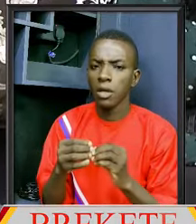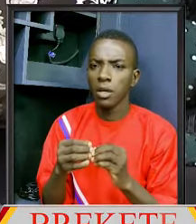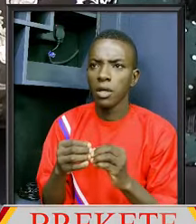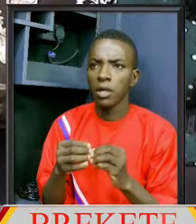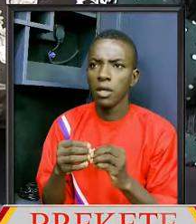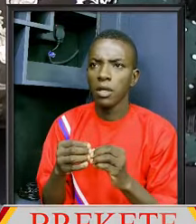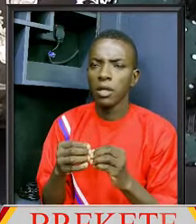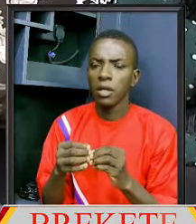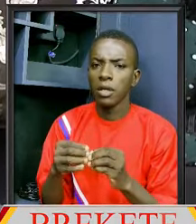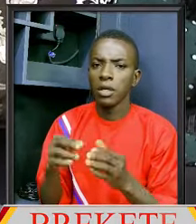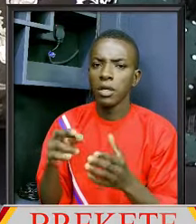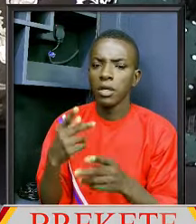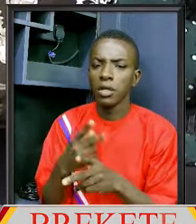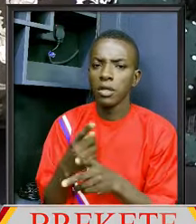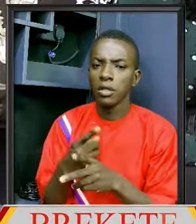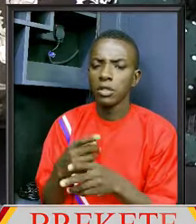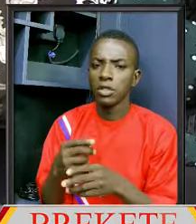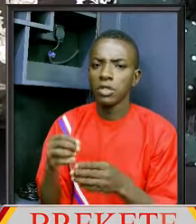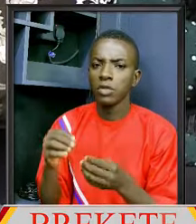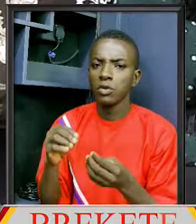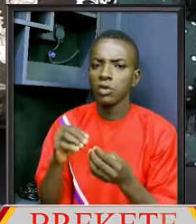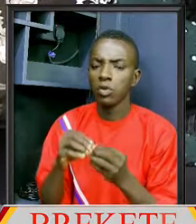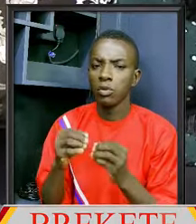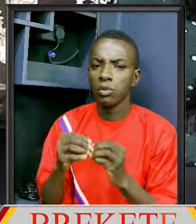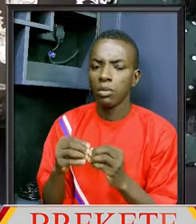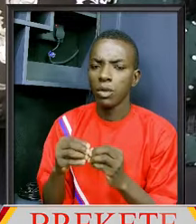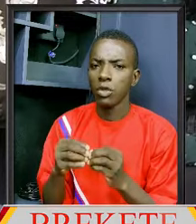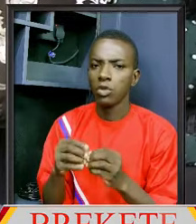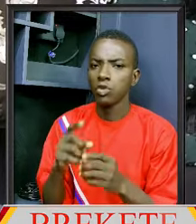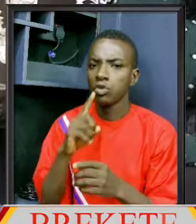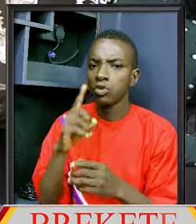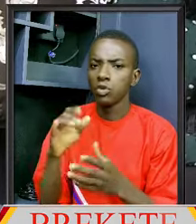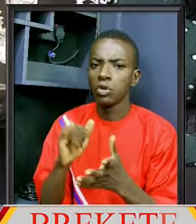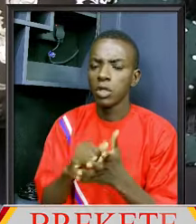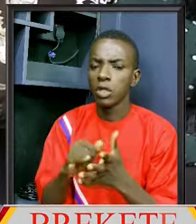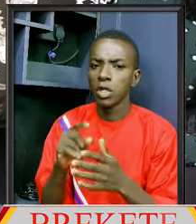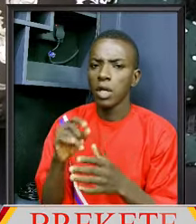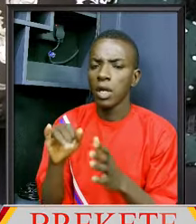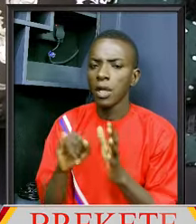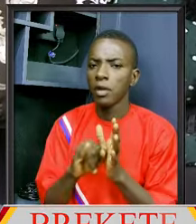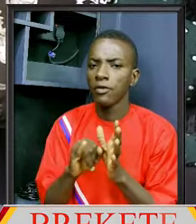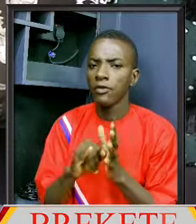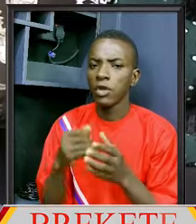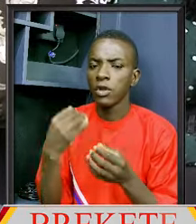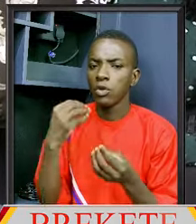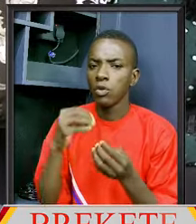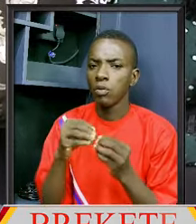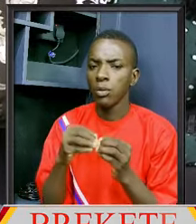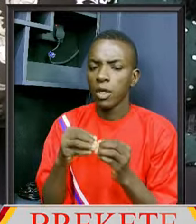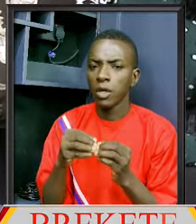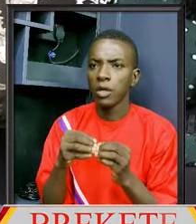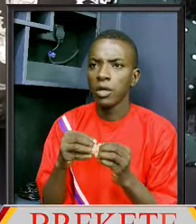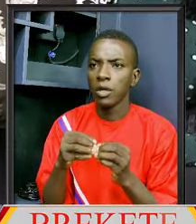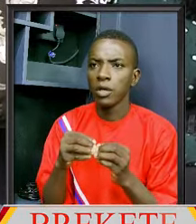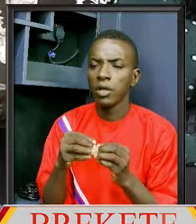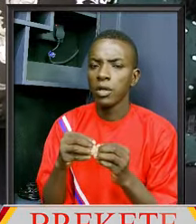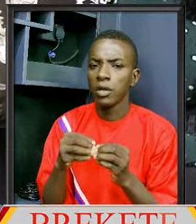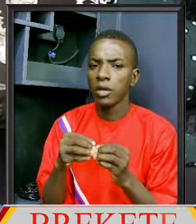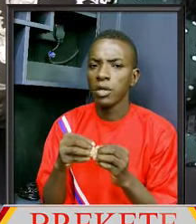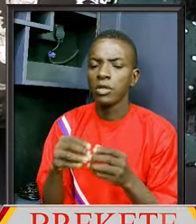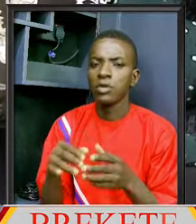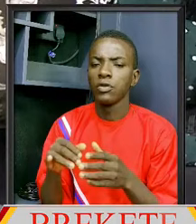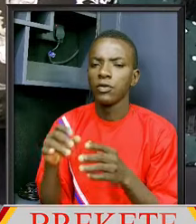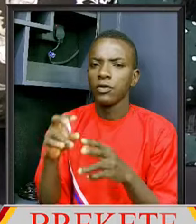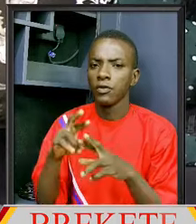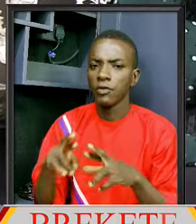Okay. Returnership number. Okay. So make sure you identify the number. Okay. Then you can verify